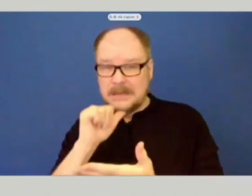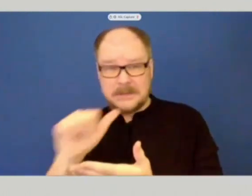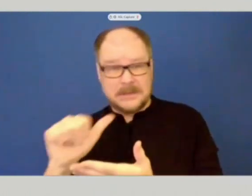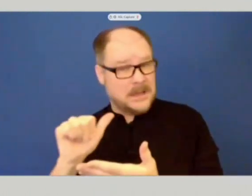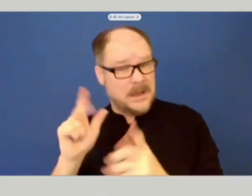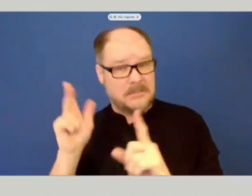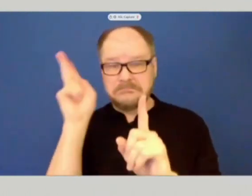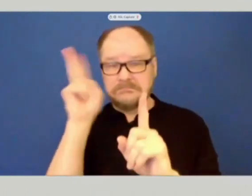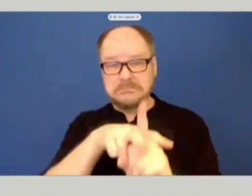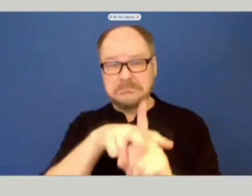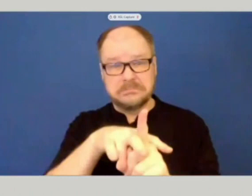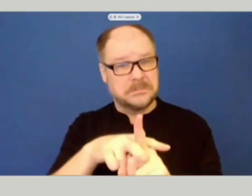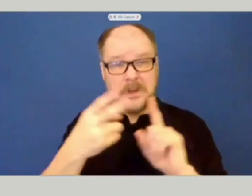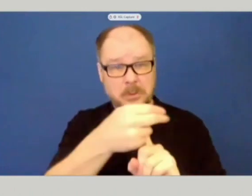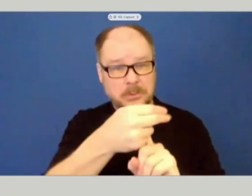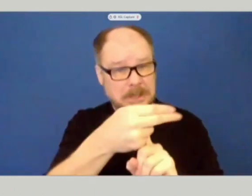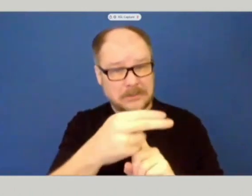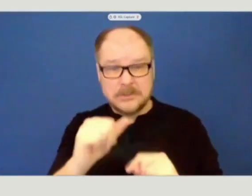this?